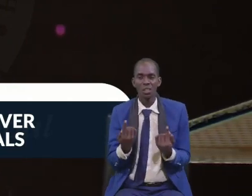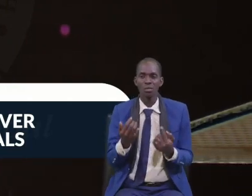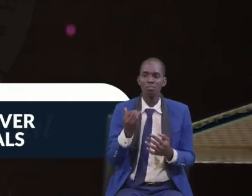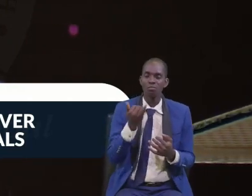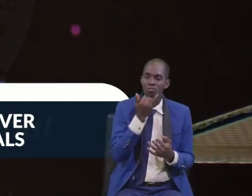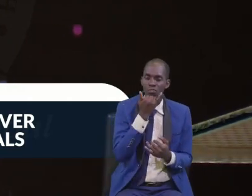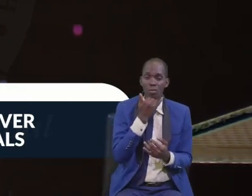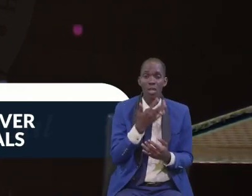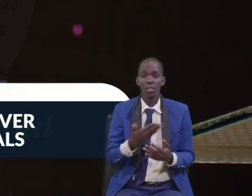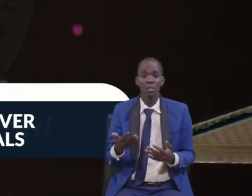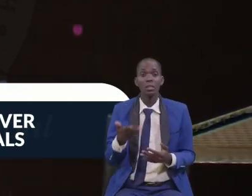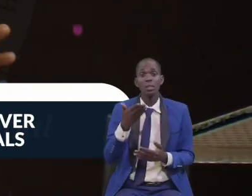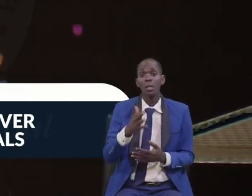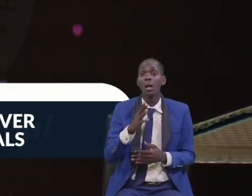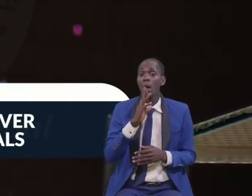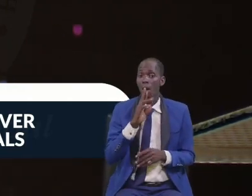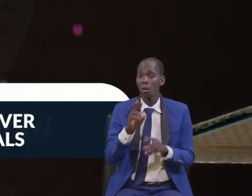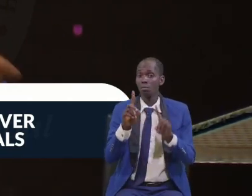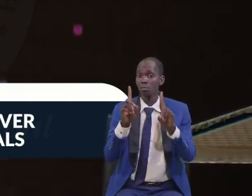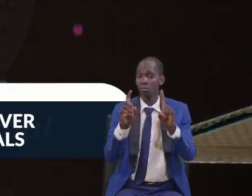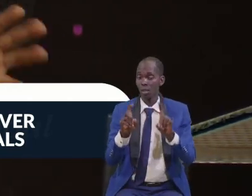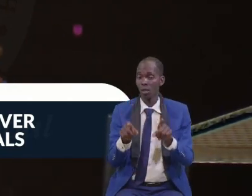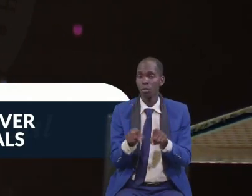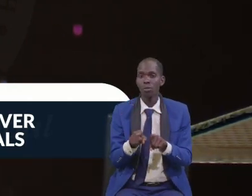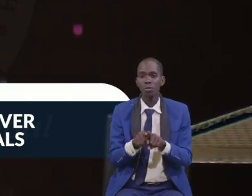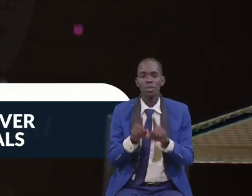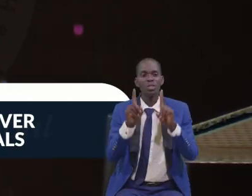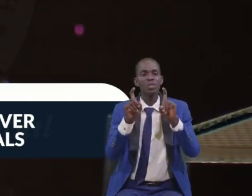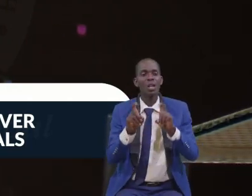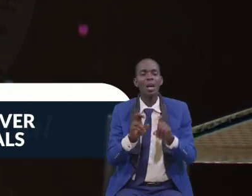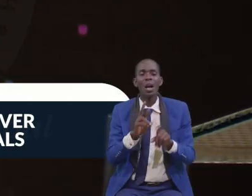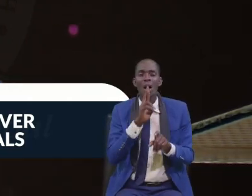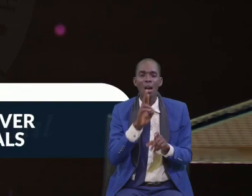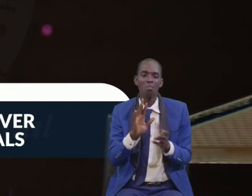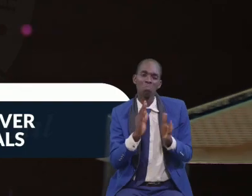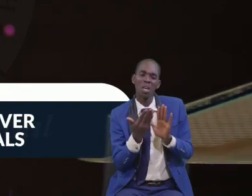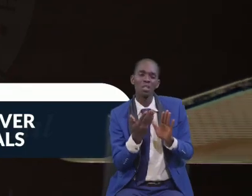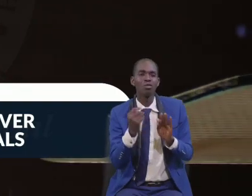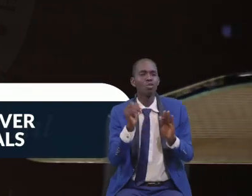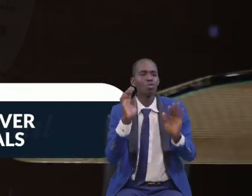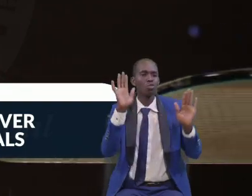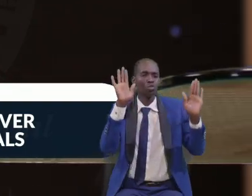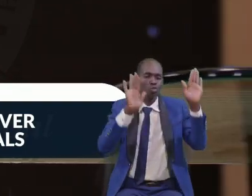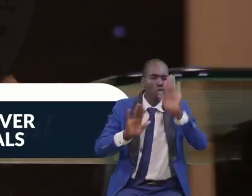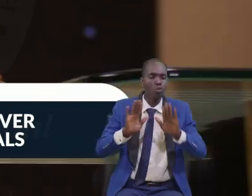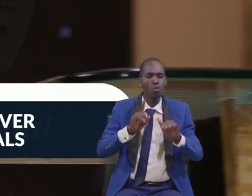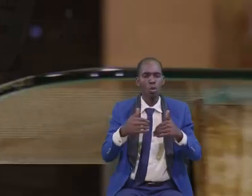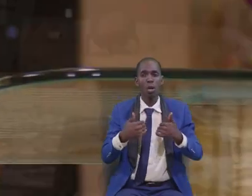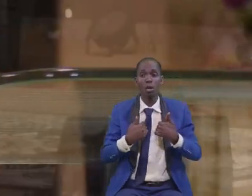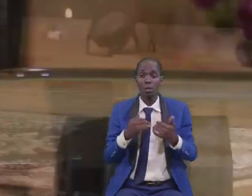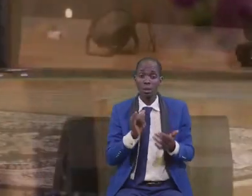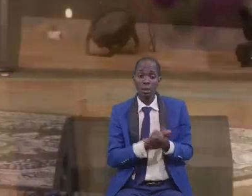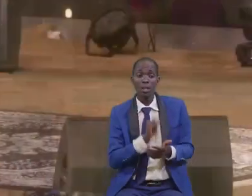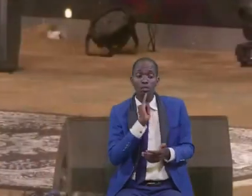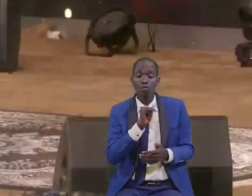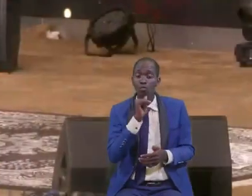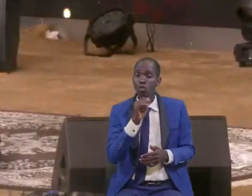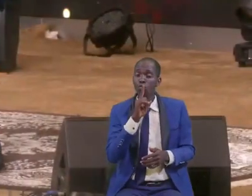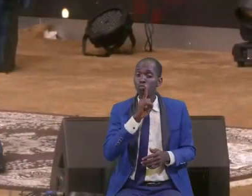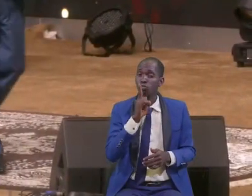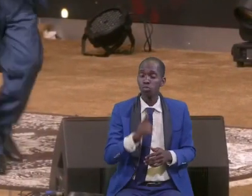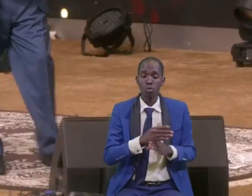are trials too. The trials are the troubles we have. They are not necessarily temptations to lure